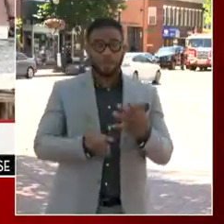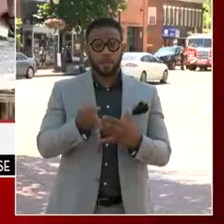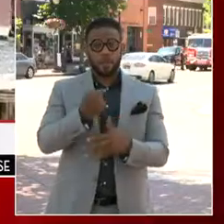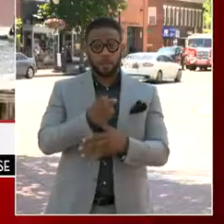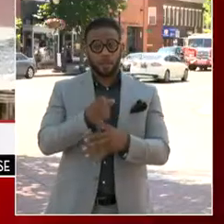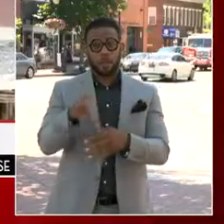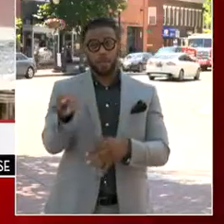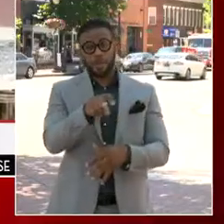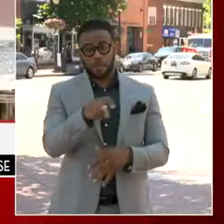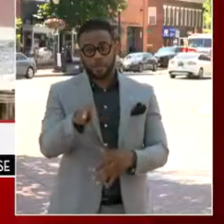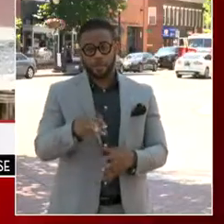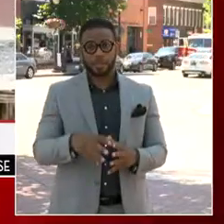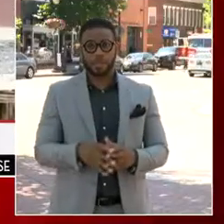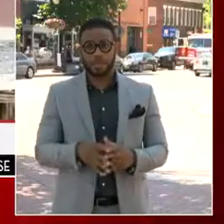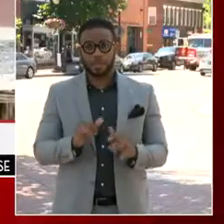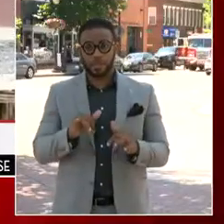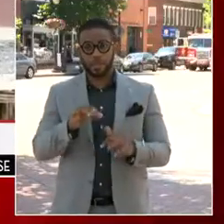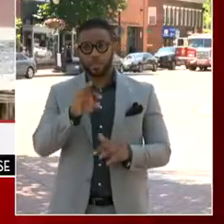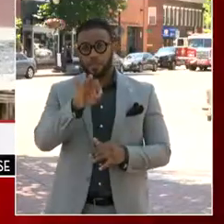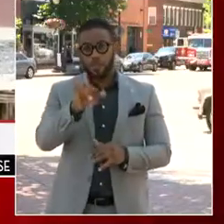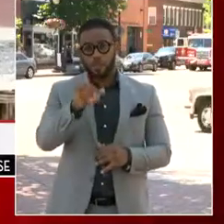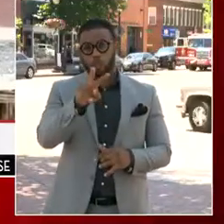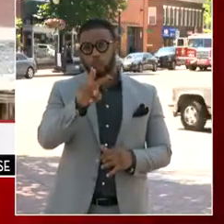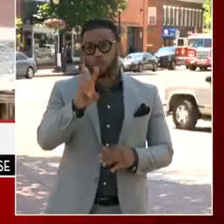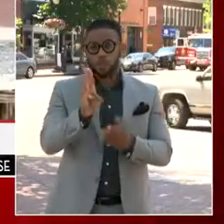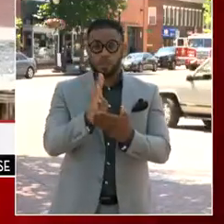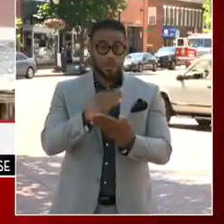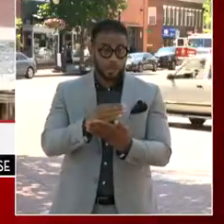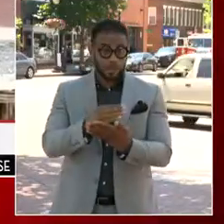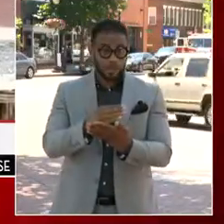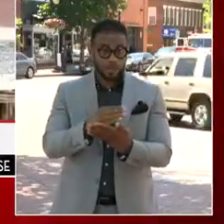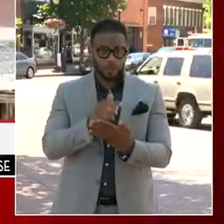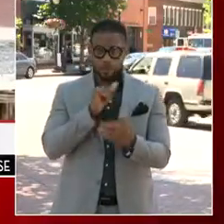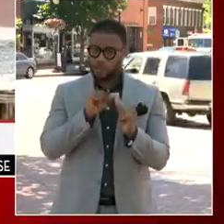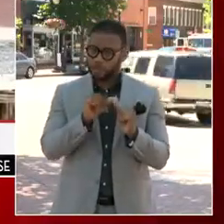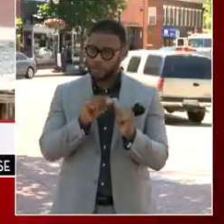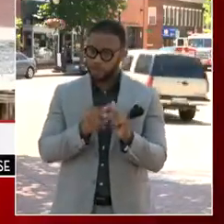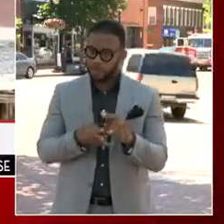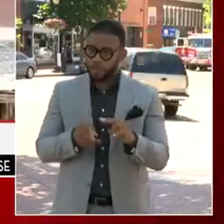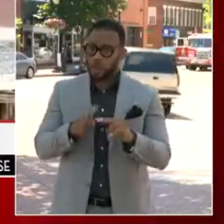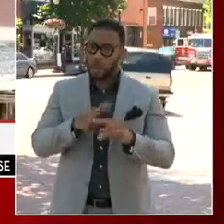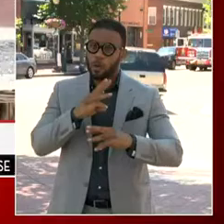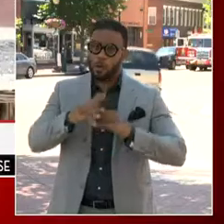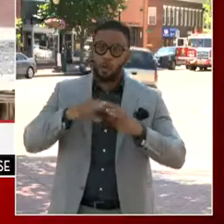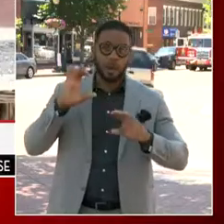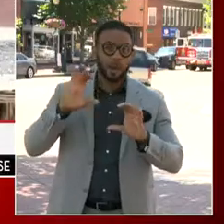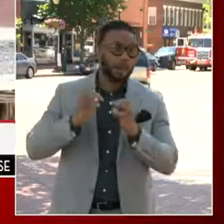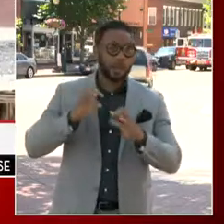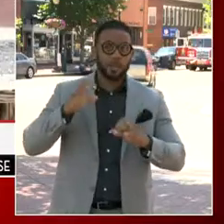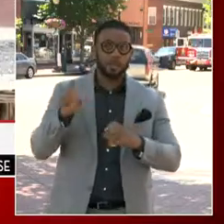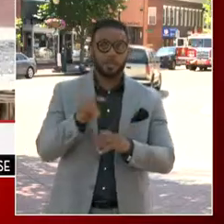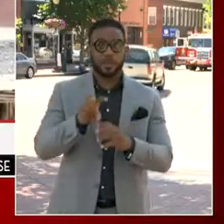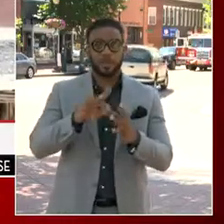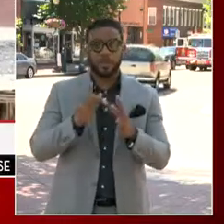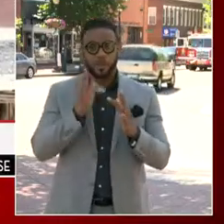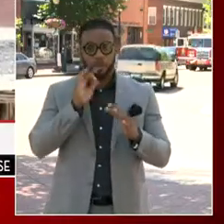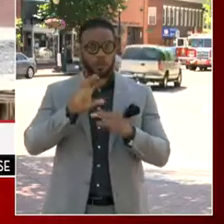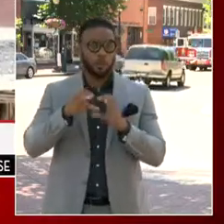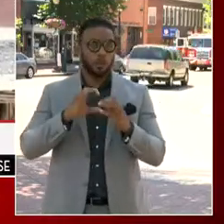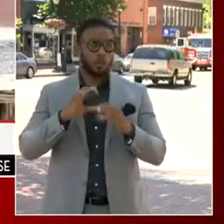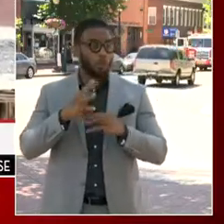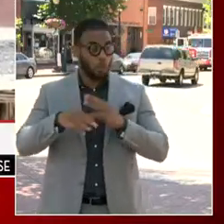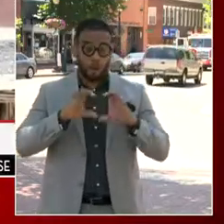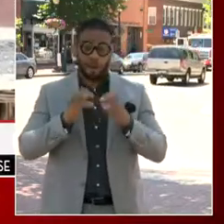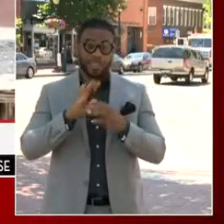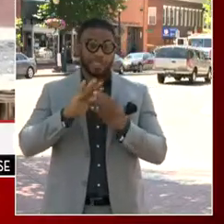prioritizing transportation in this fiscal year 22 budget, which we will continue to build a world-class transportation network for a world-class